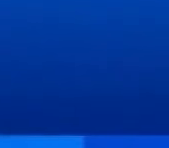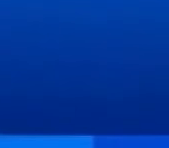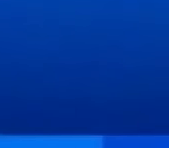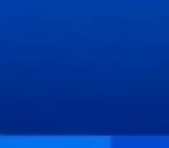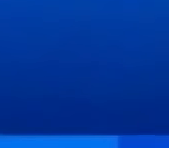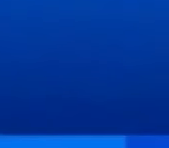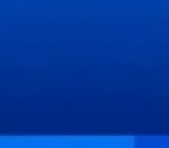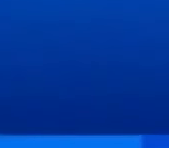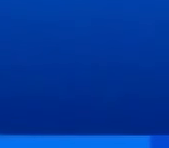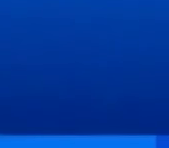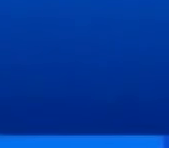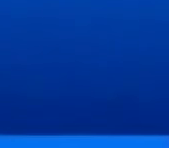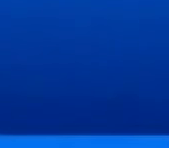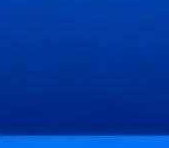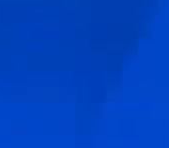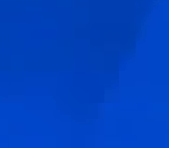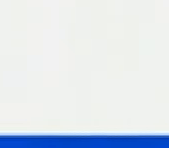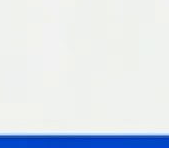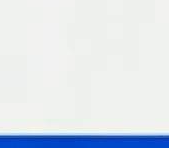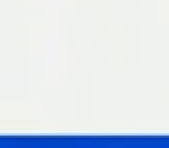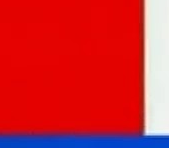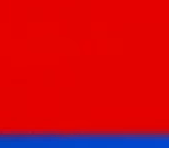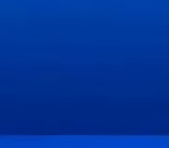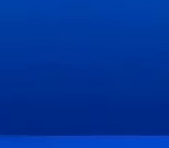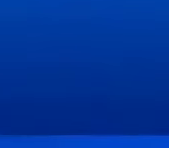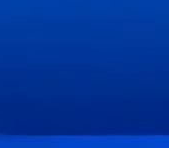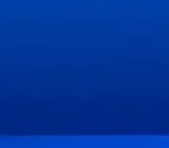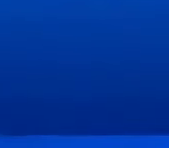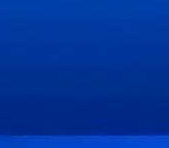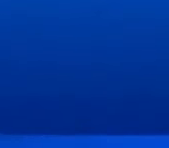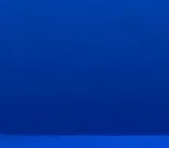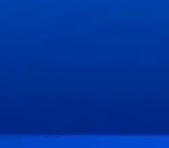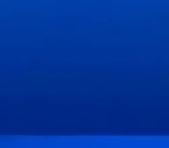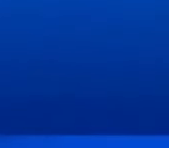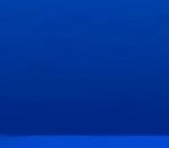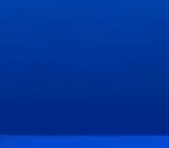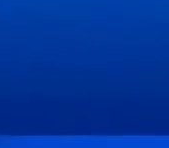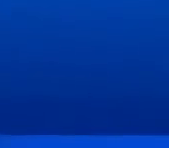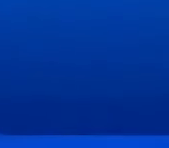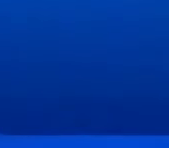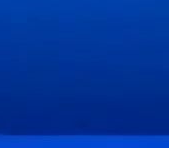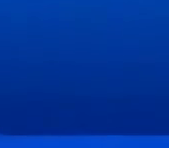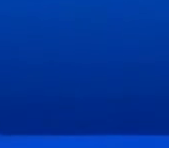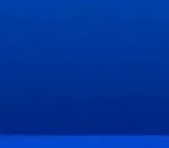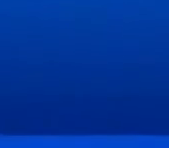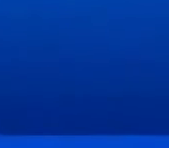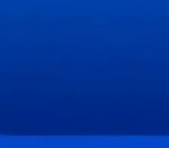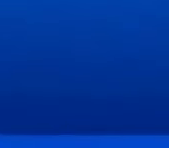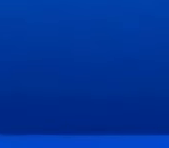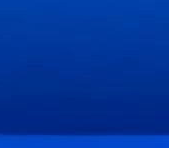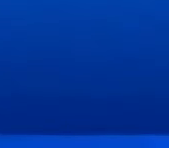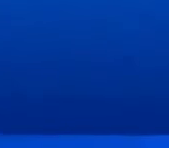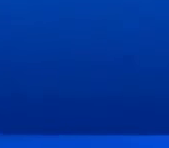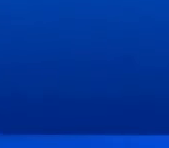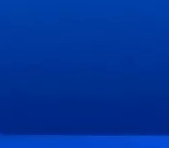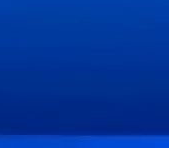well as her colleague, Justice Ongera. Others found liable include Charles Gichobi, a sales executive at Oracle